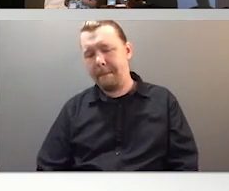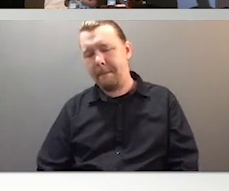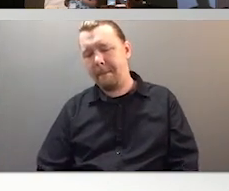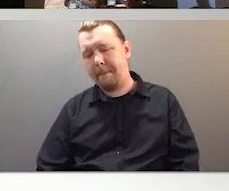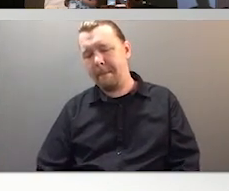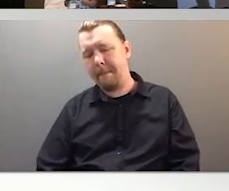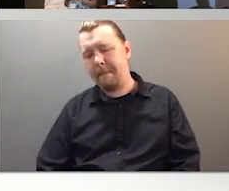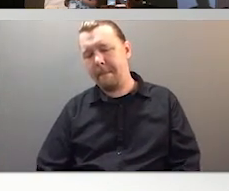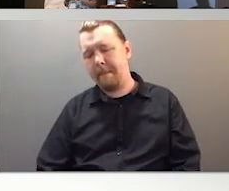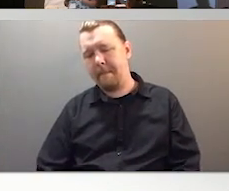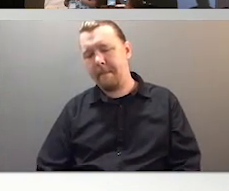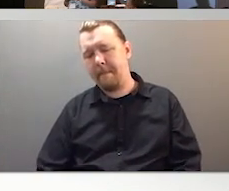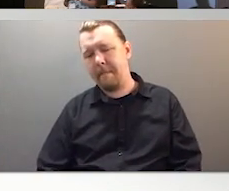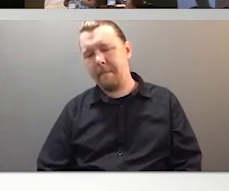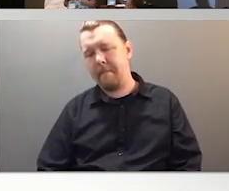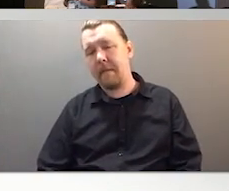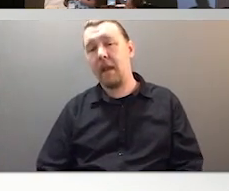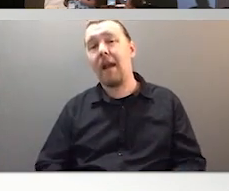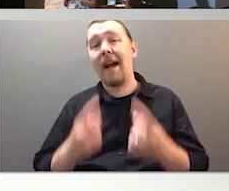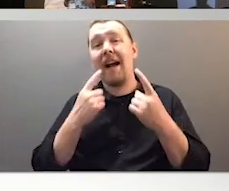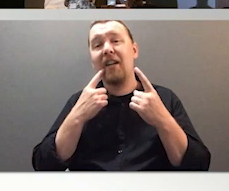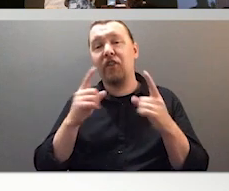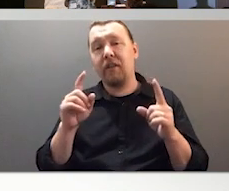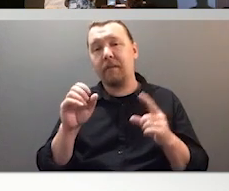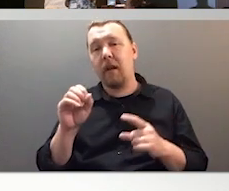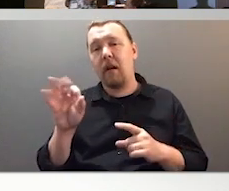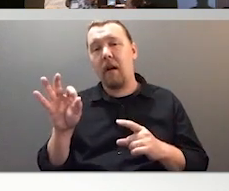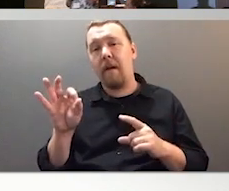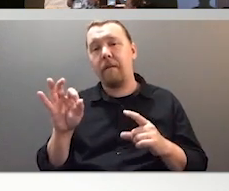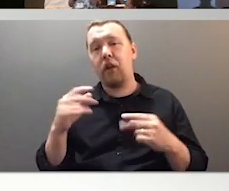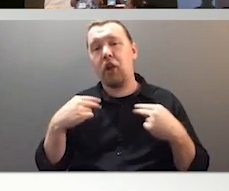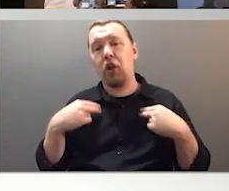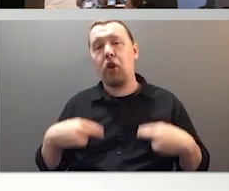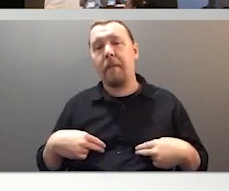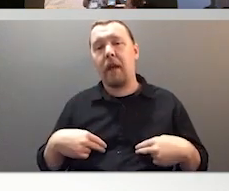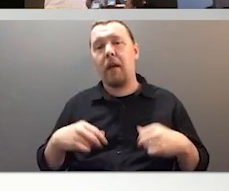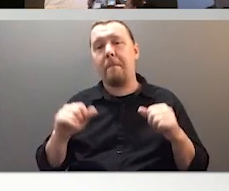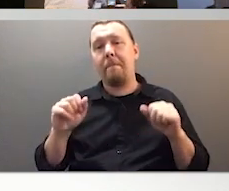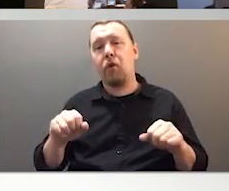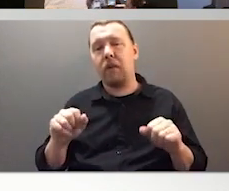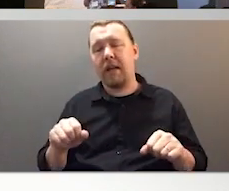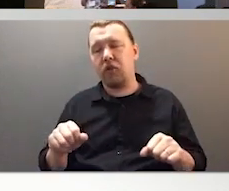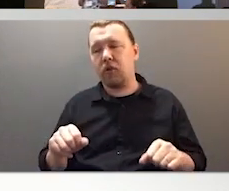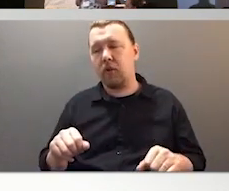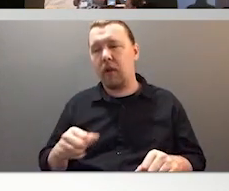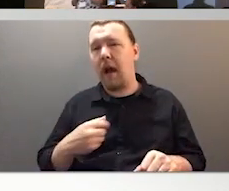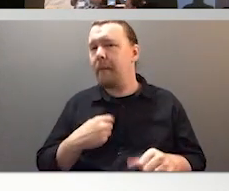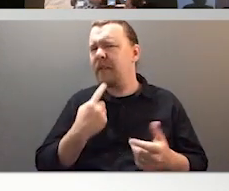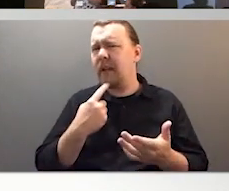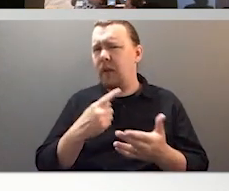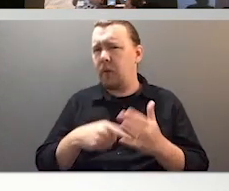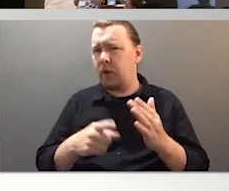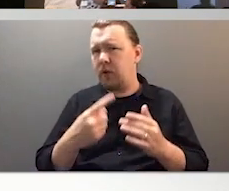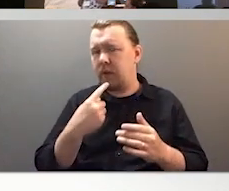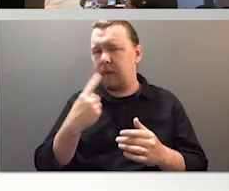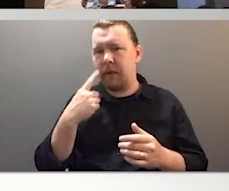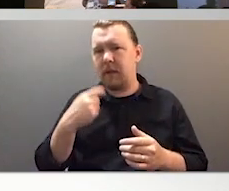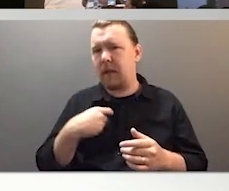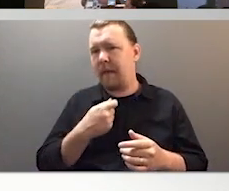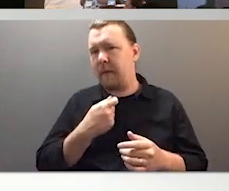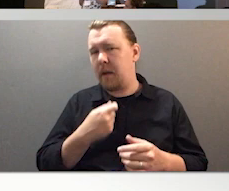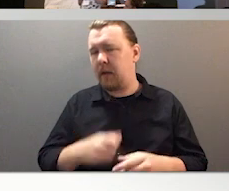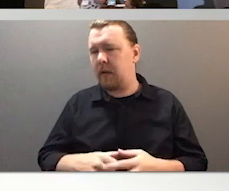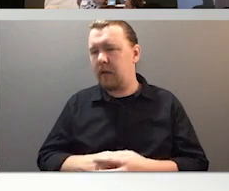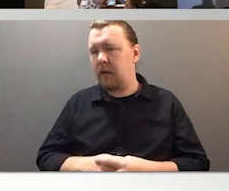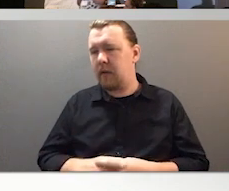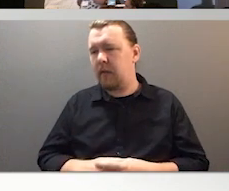PA. The Achievement of Human Potential. I'm just repeating what you're saying because I'm mic'd. She's an anthropologist. Oh. She's a colleague of mine.